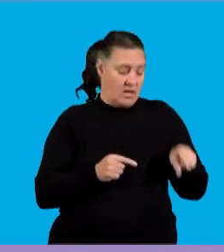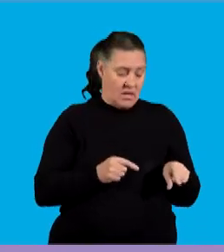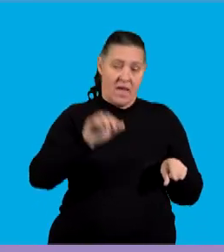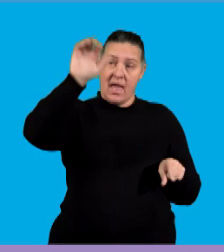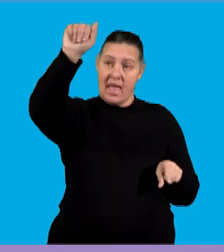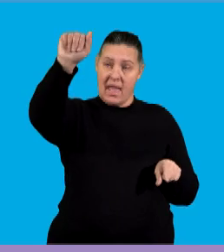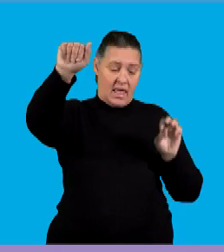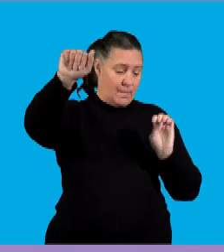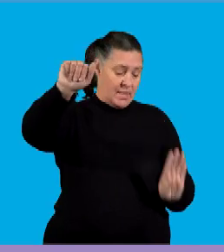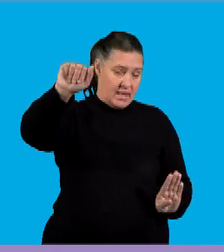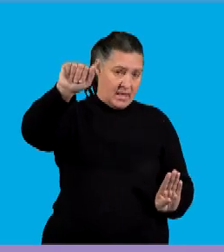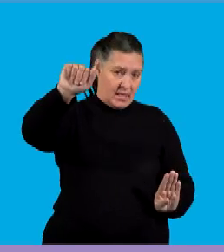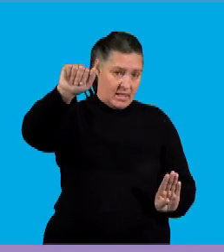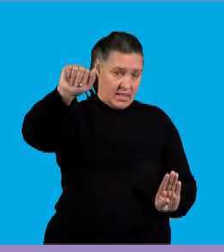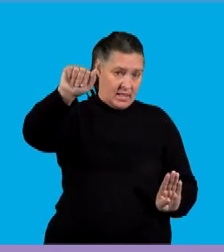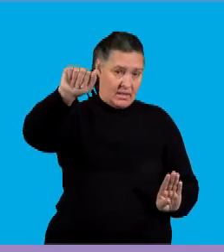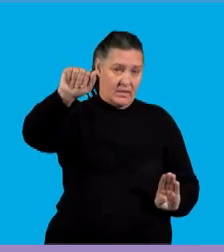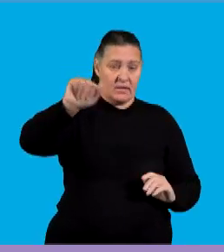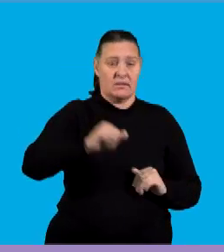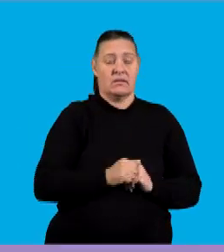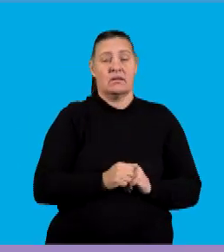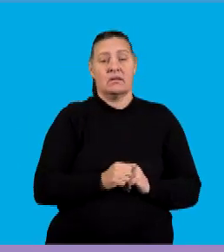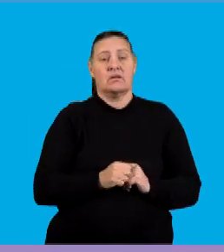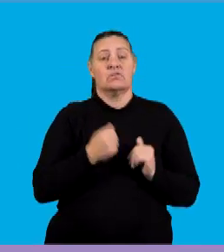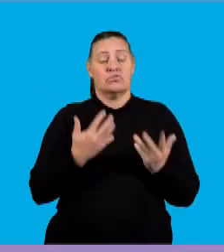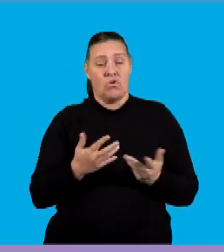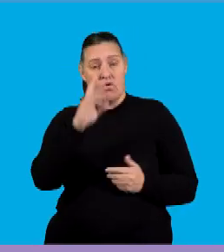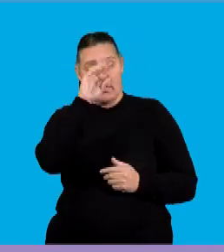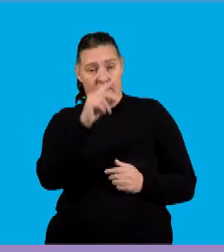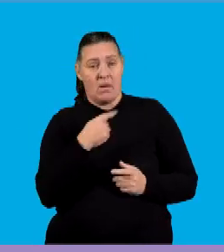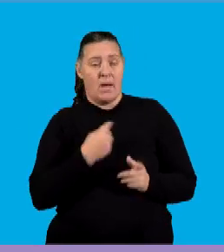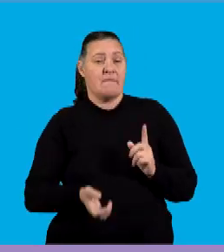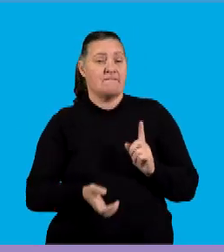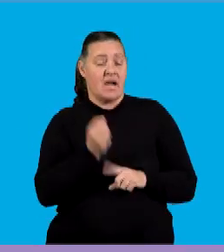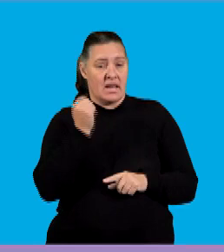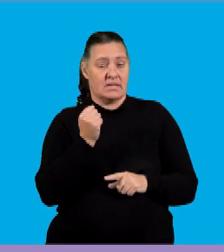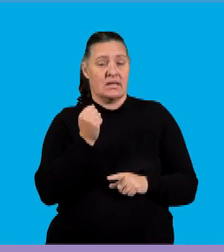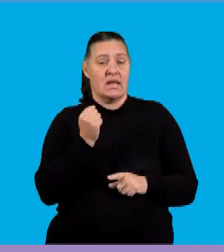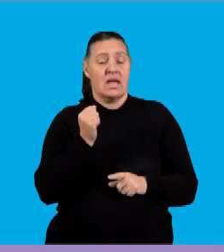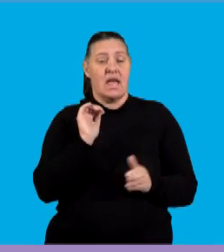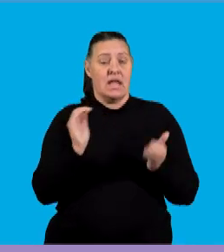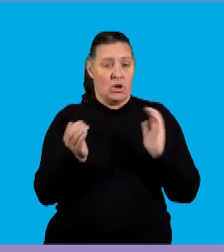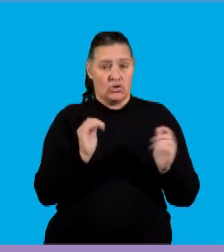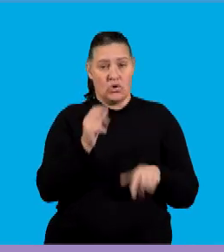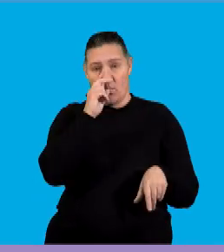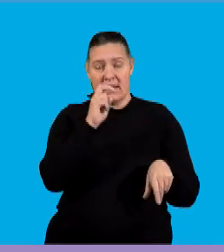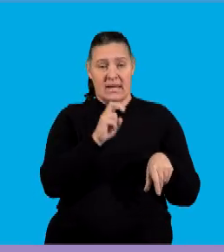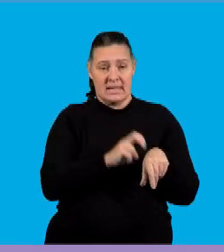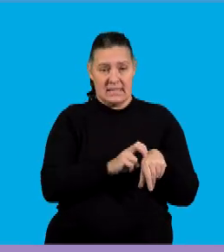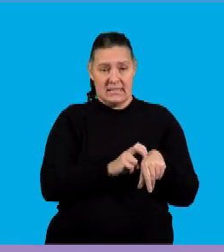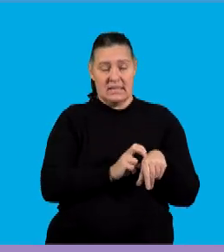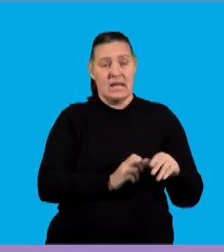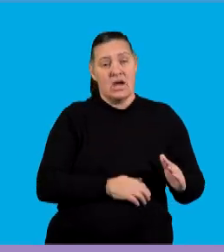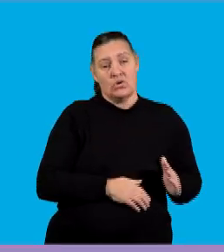B on it. Now, remember, for us to find an equation, we need the gradient and